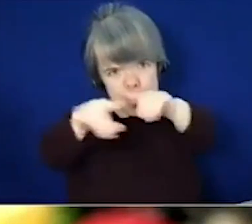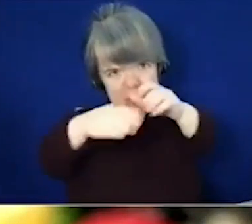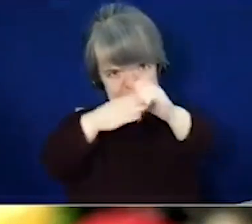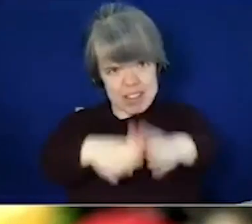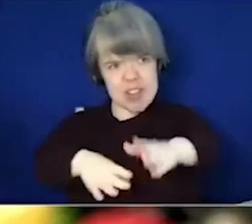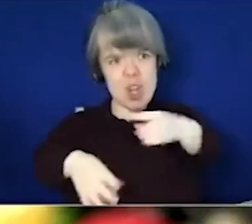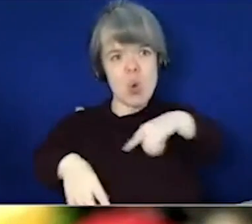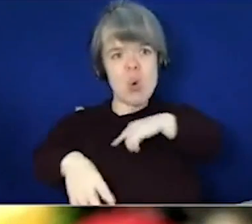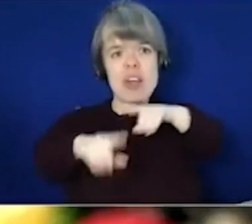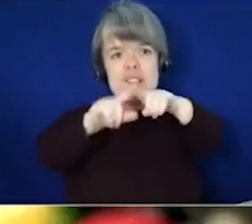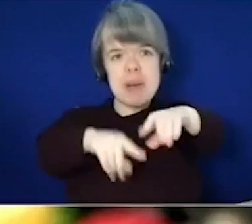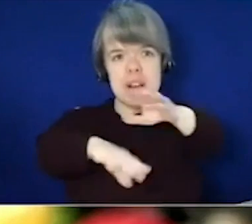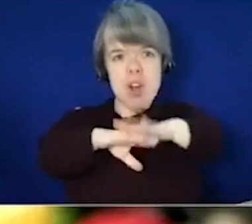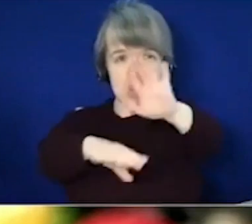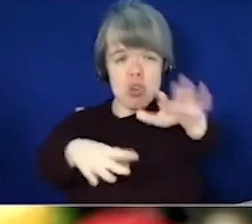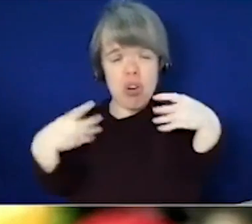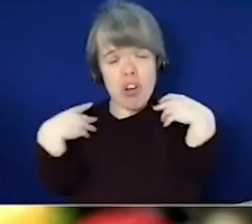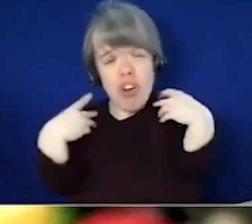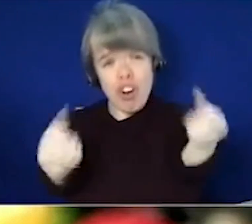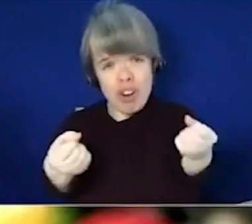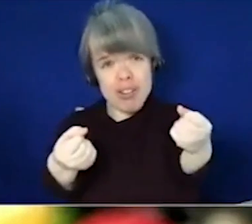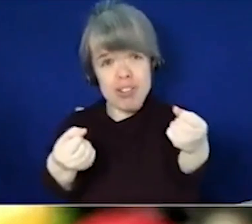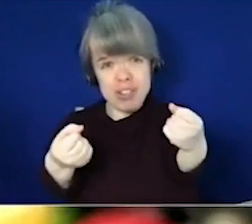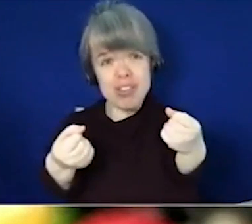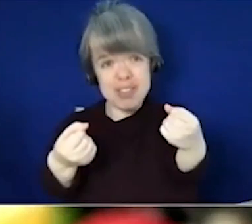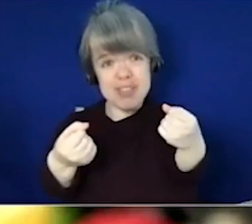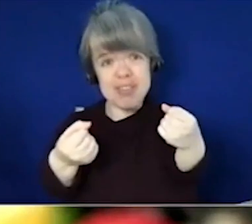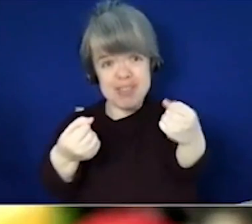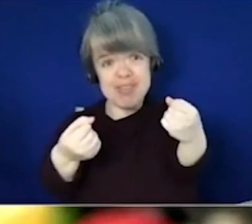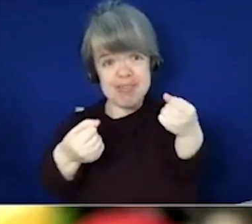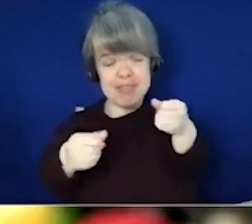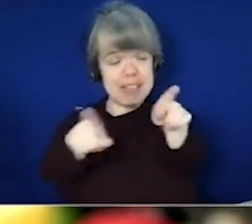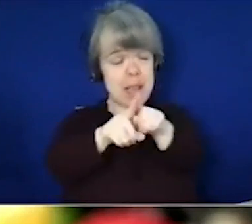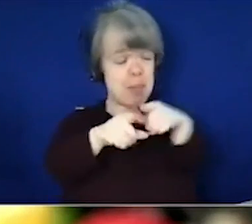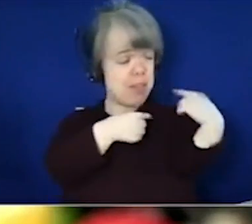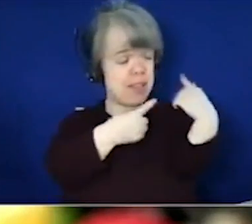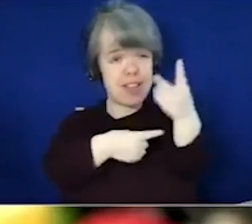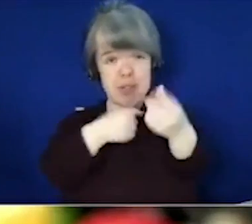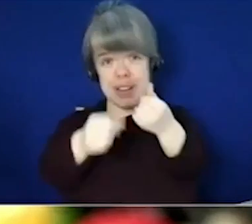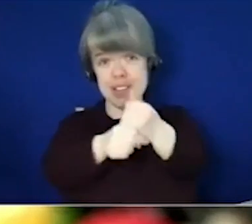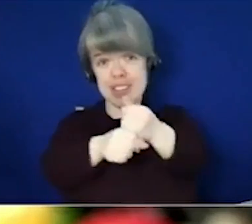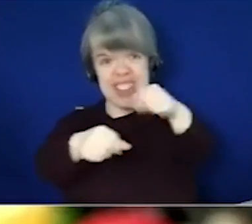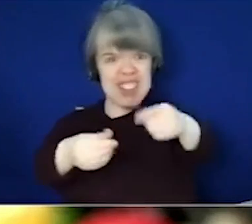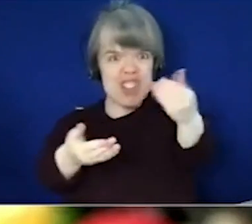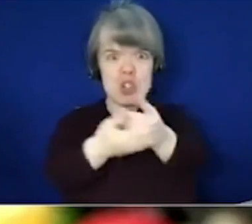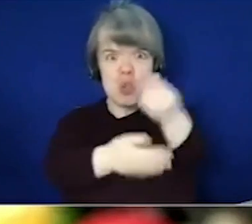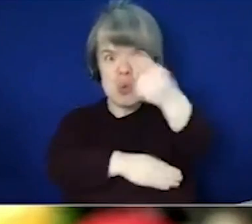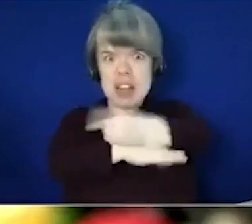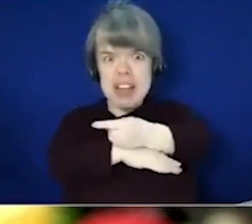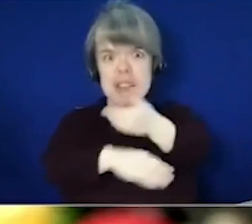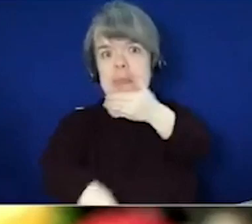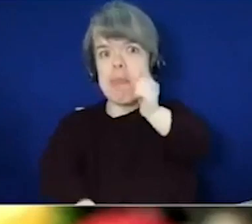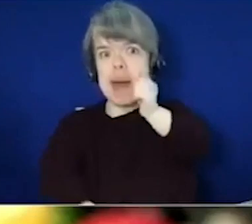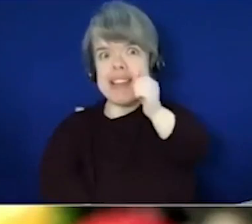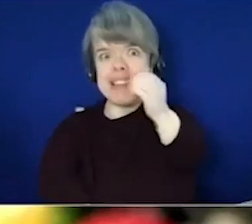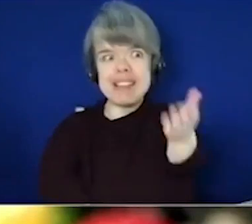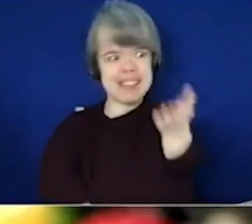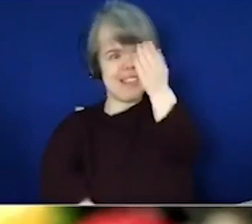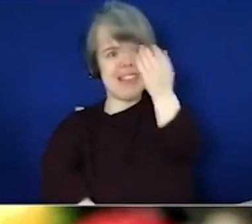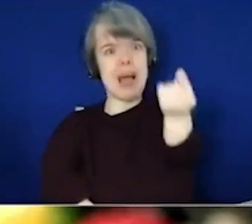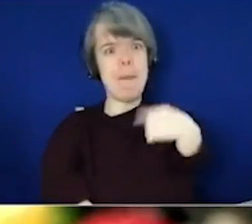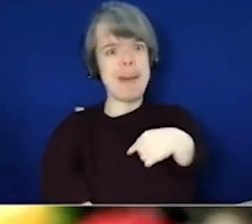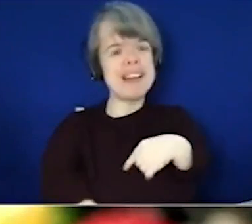your responsibility. Please help us to make sure that every partner knows that their voice matters. And second, all of us are